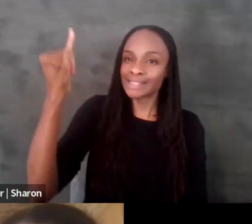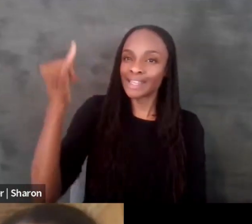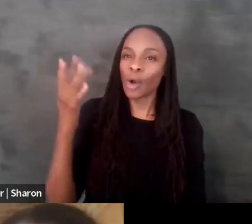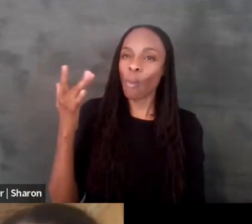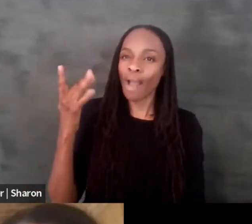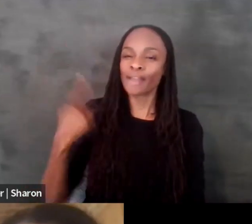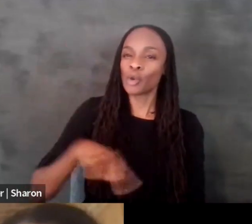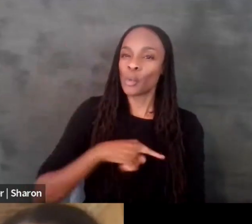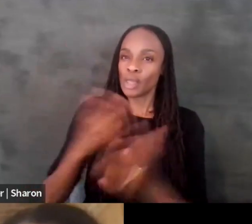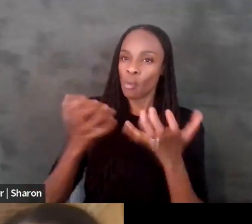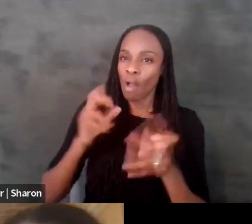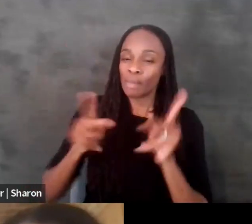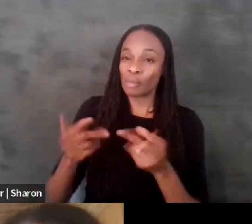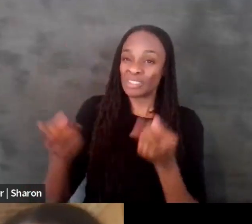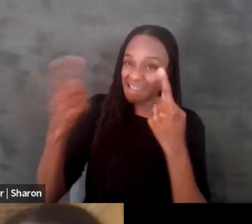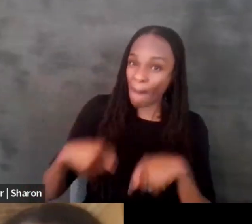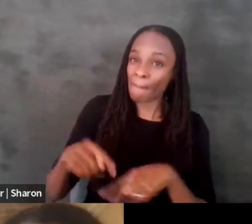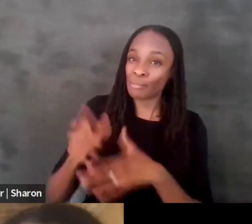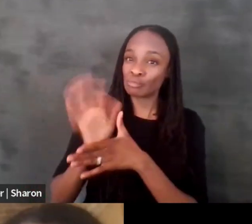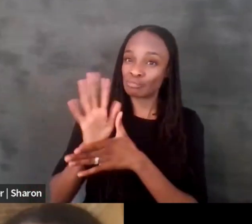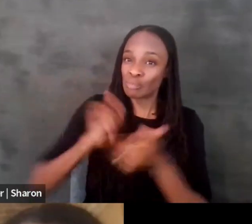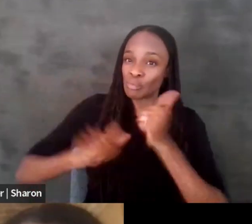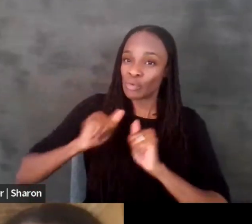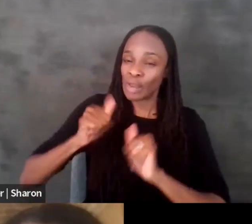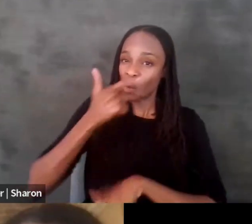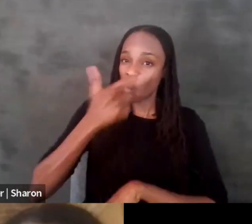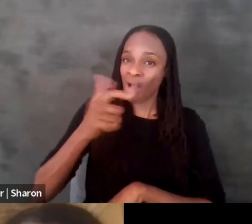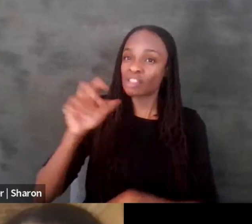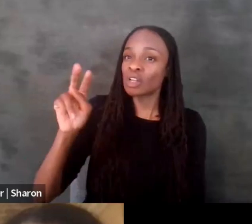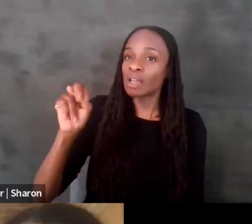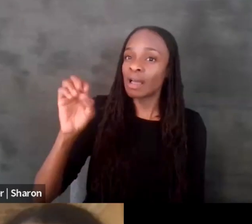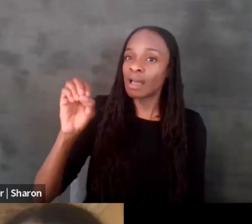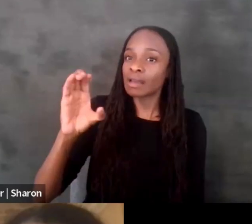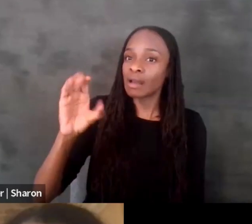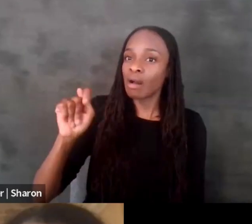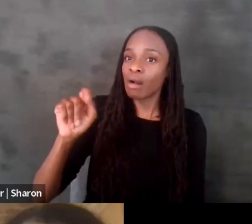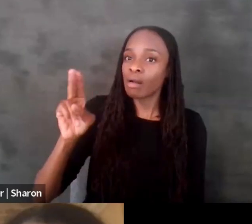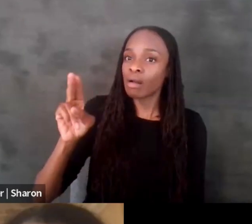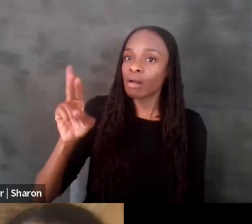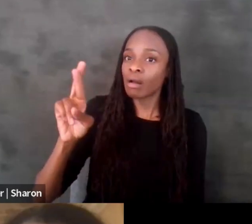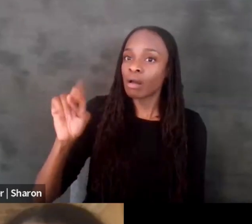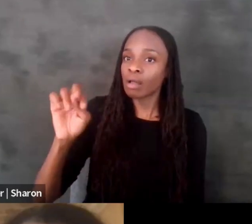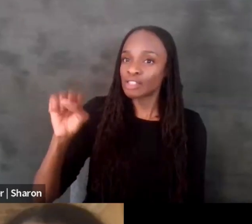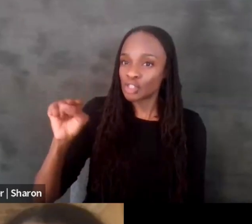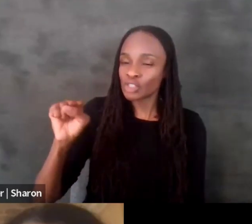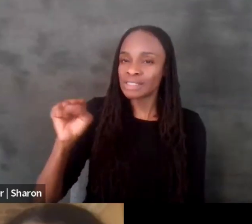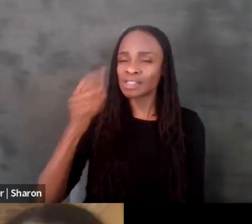people to come to the cinema to watch Nocturnes is to, for a few seconds, just to look at